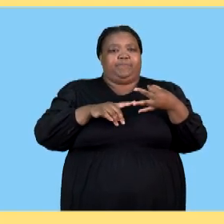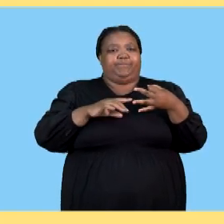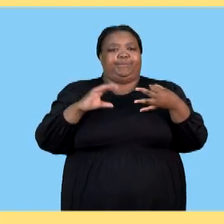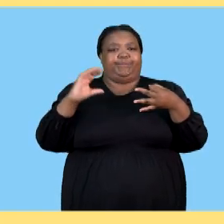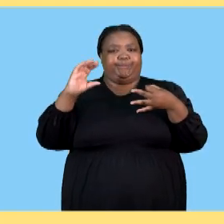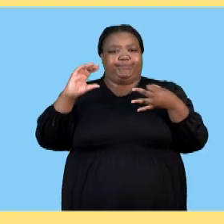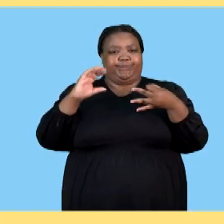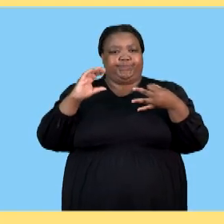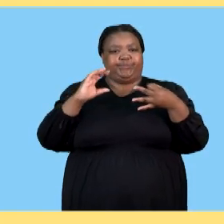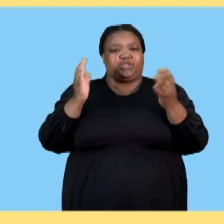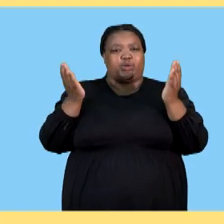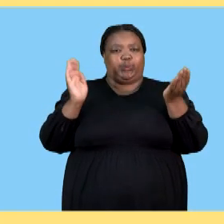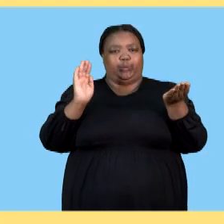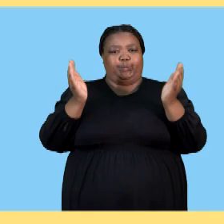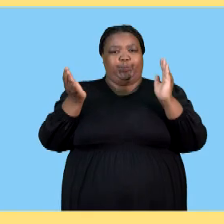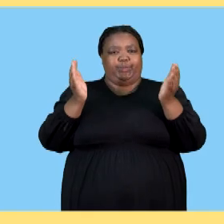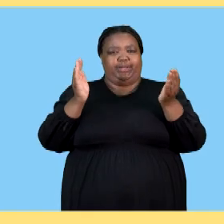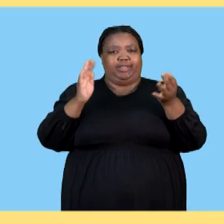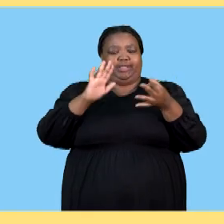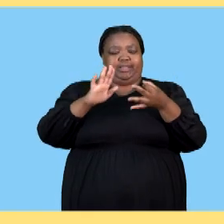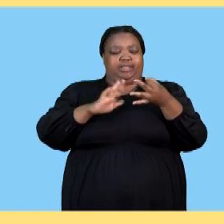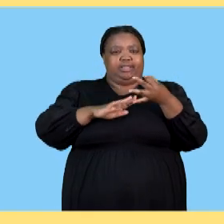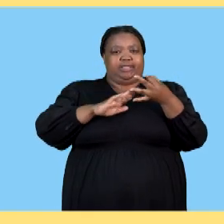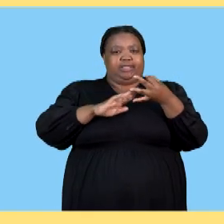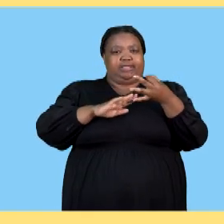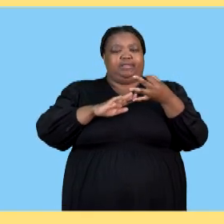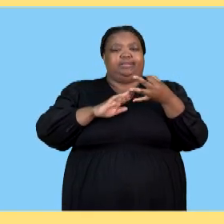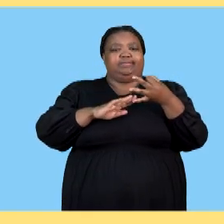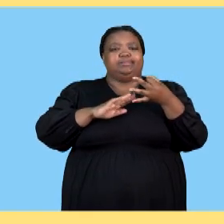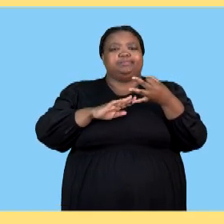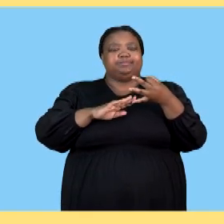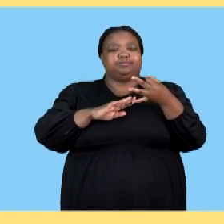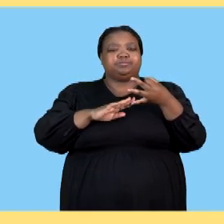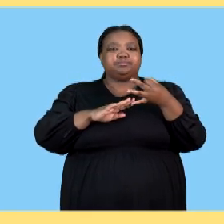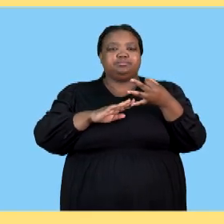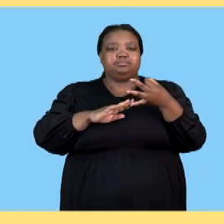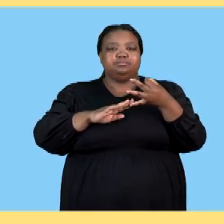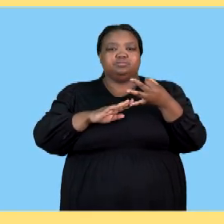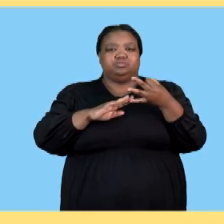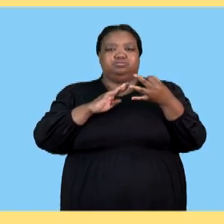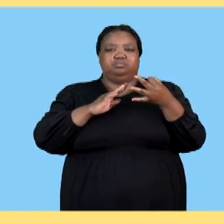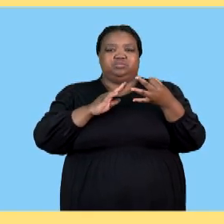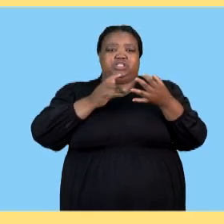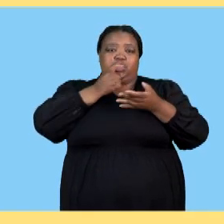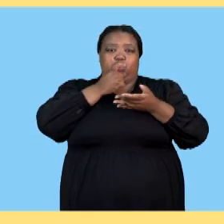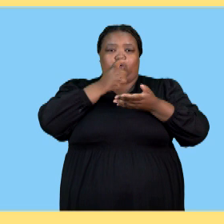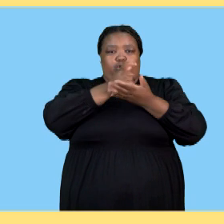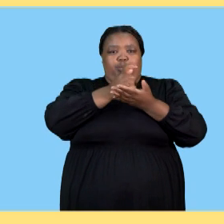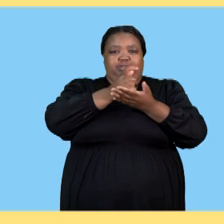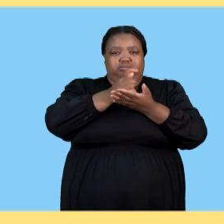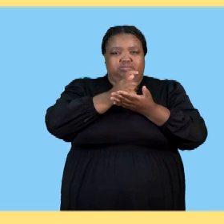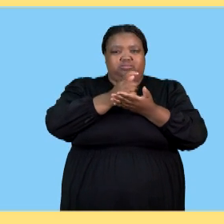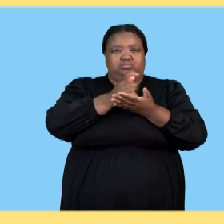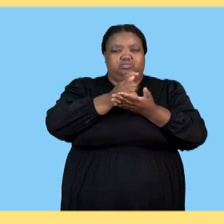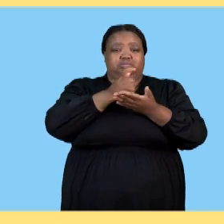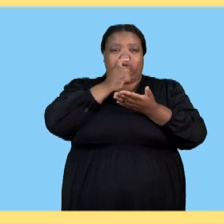be able to compare, and then we must then be able to comment. We must